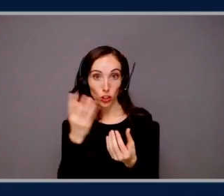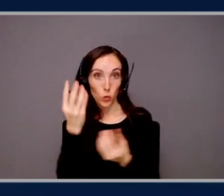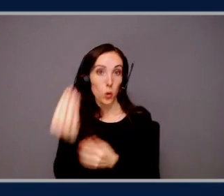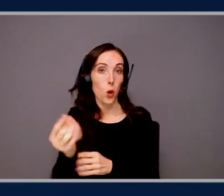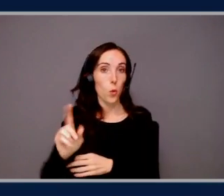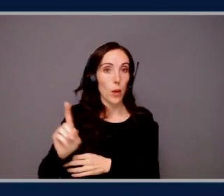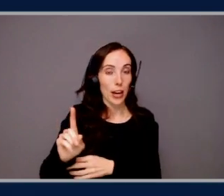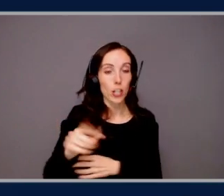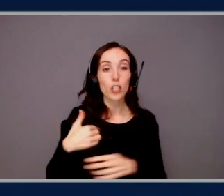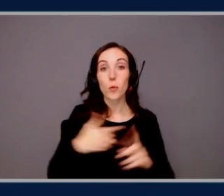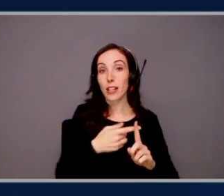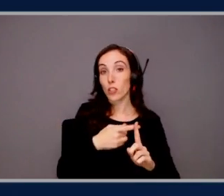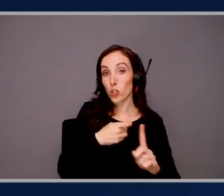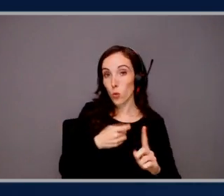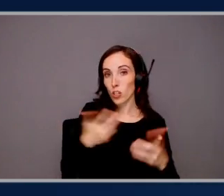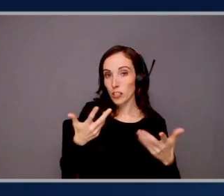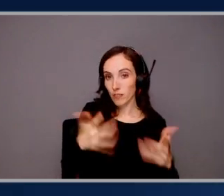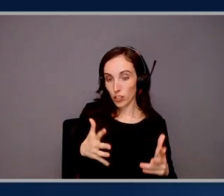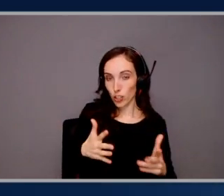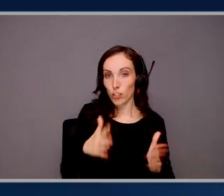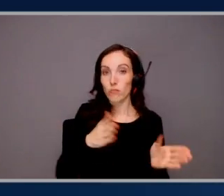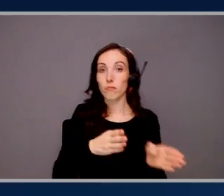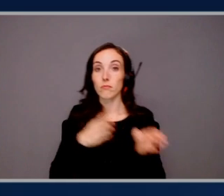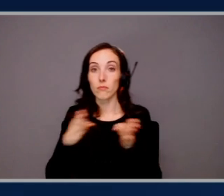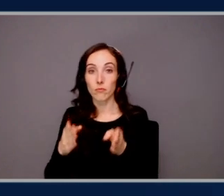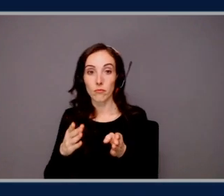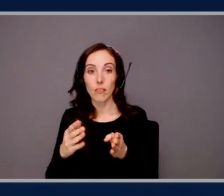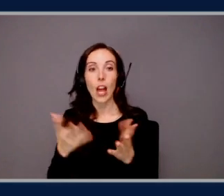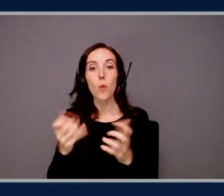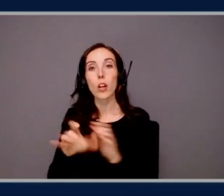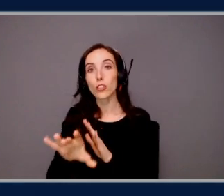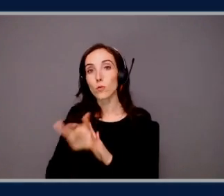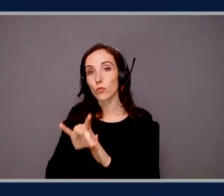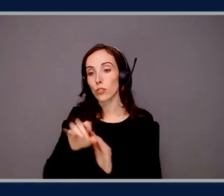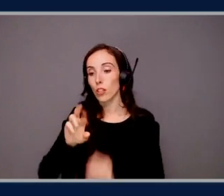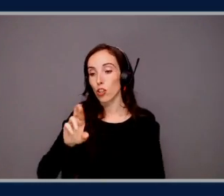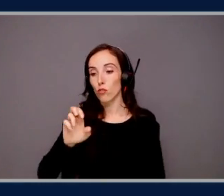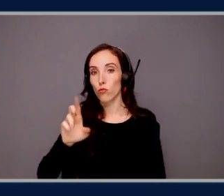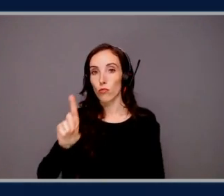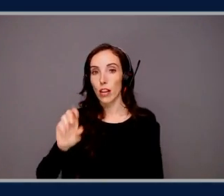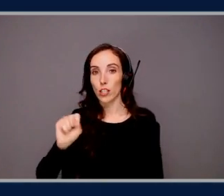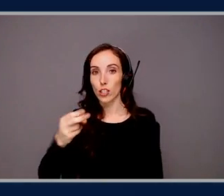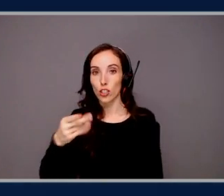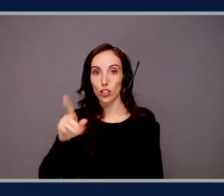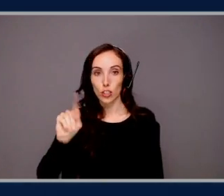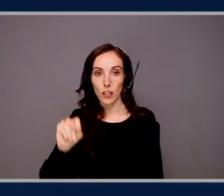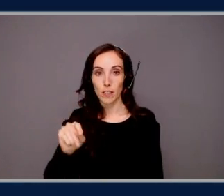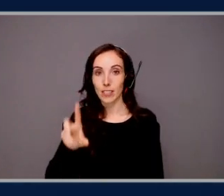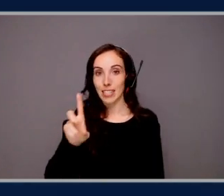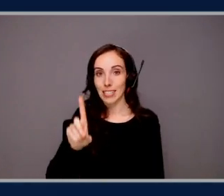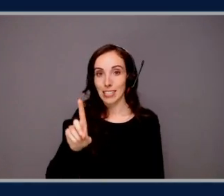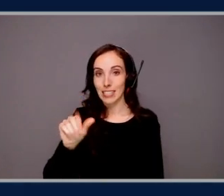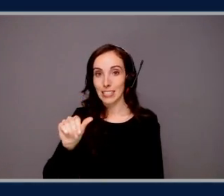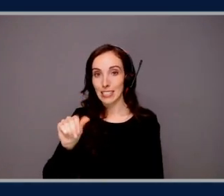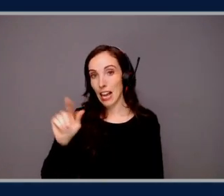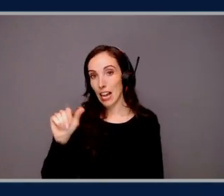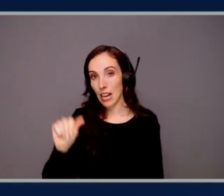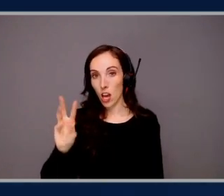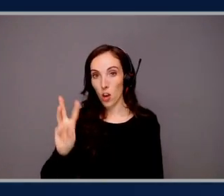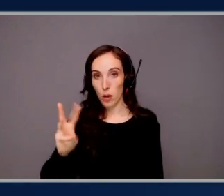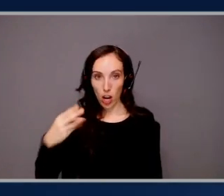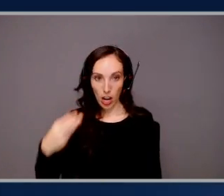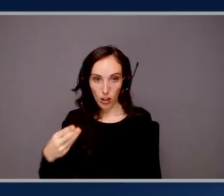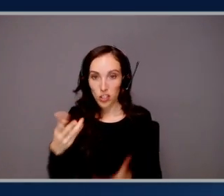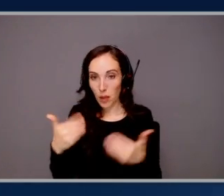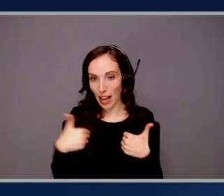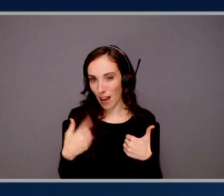figured that out. Now where do I want this to go? I want to choose a Redshift data warehouse. So I picked a Redshift data warehouse that I just happen to have ready. And that's